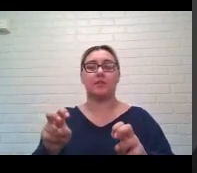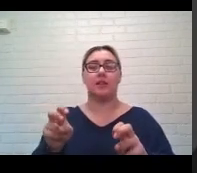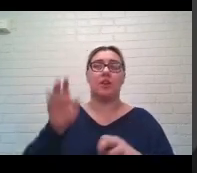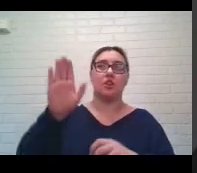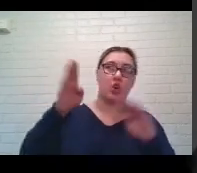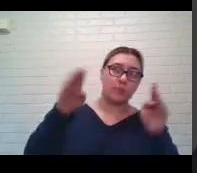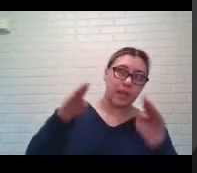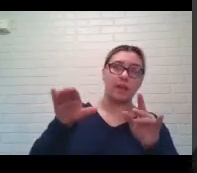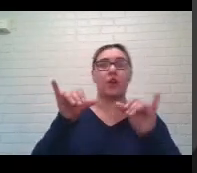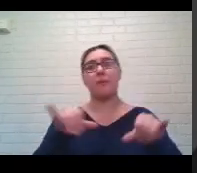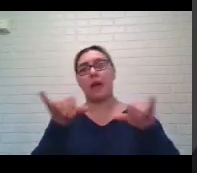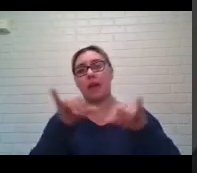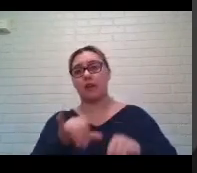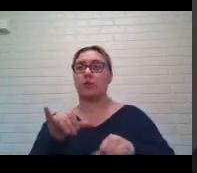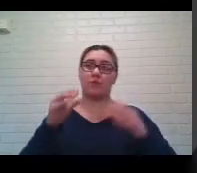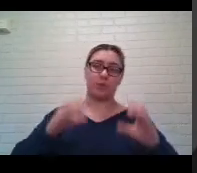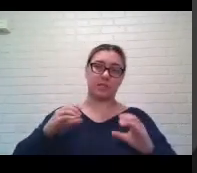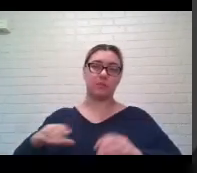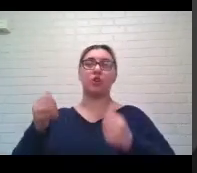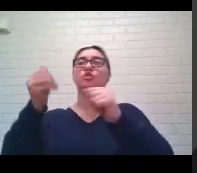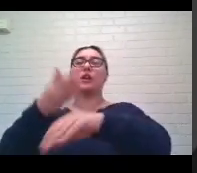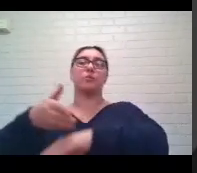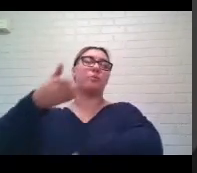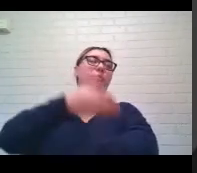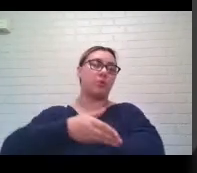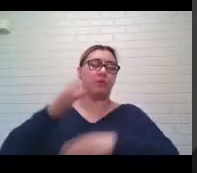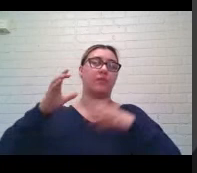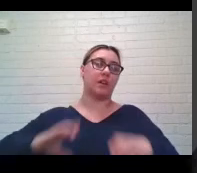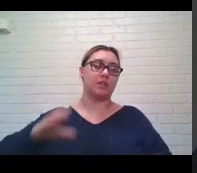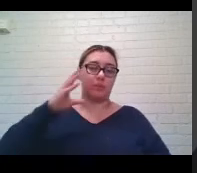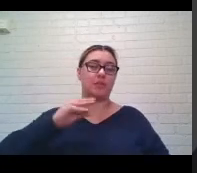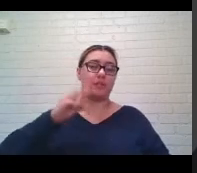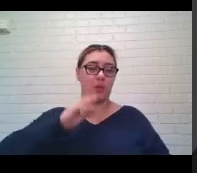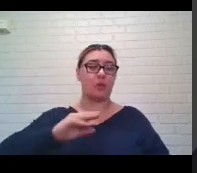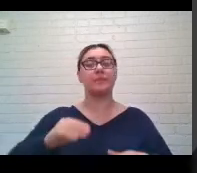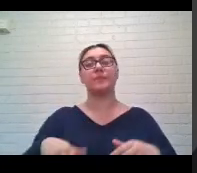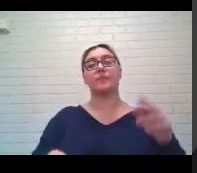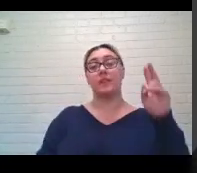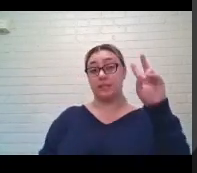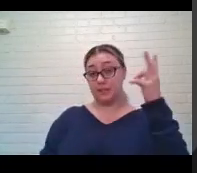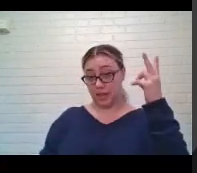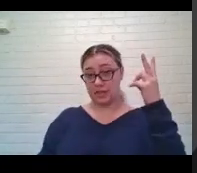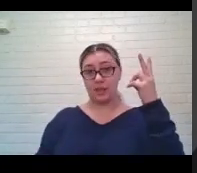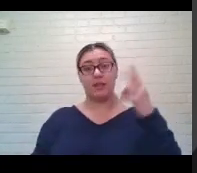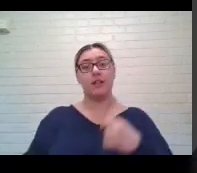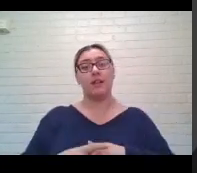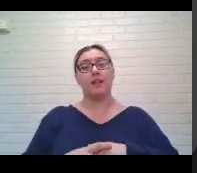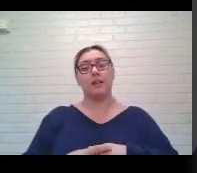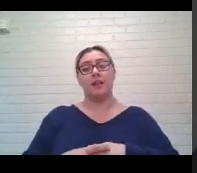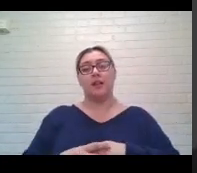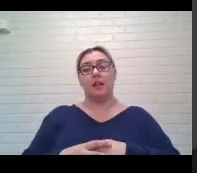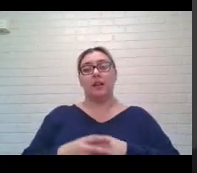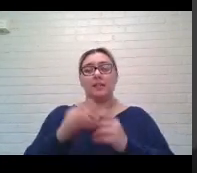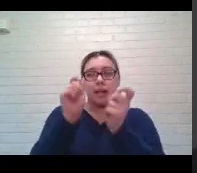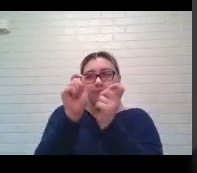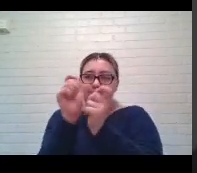data from the customers, and they're trying to improve the customer experience. The second one is, of course, like refining the marketing strategies, where they are